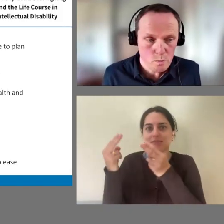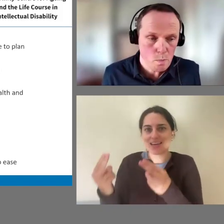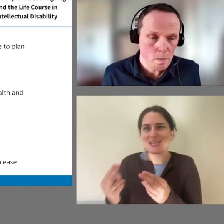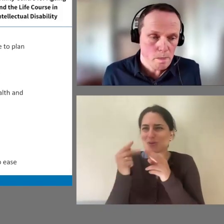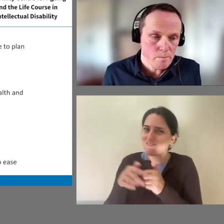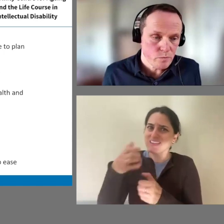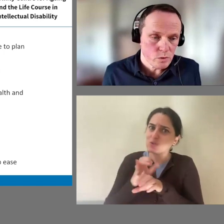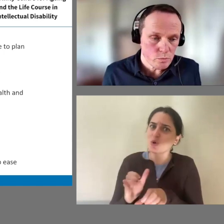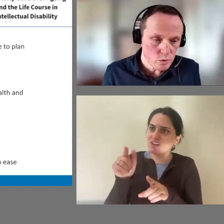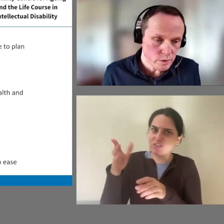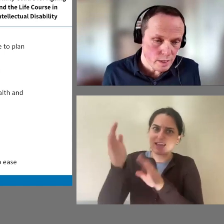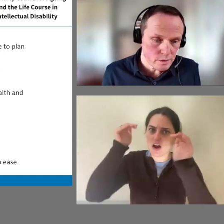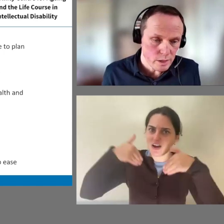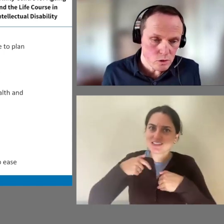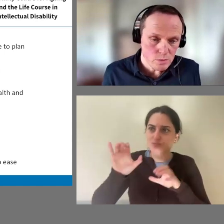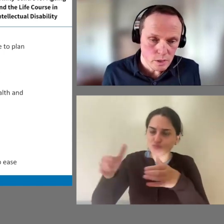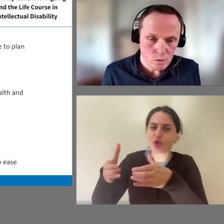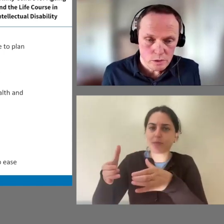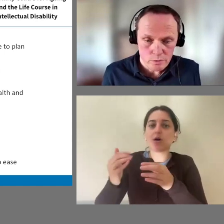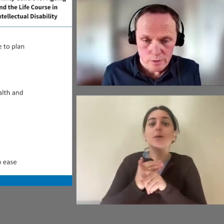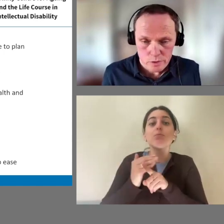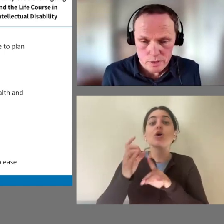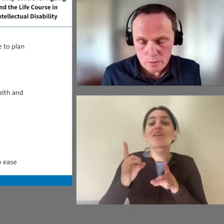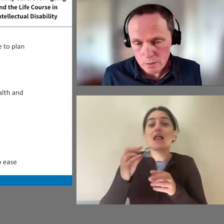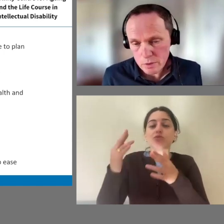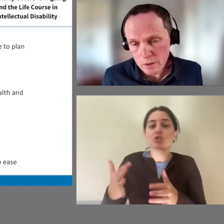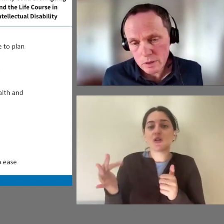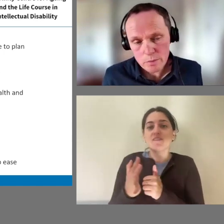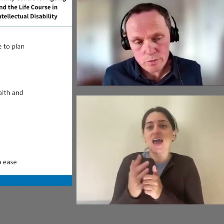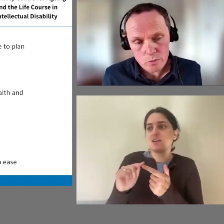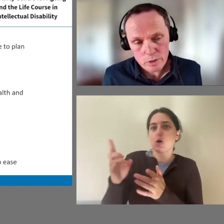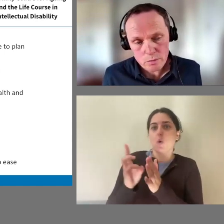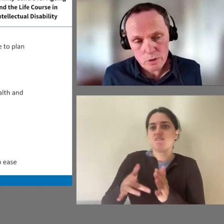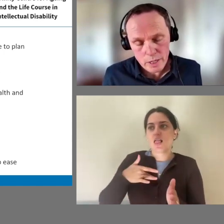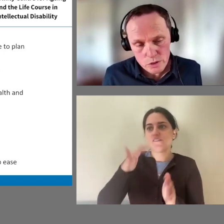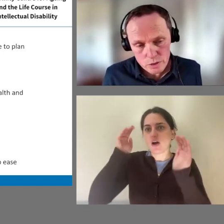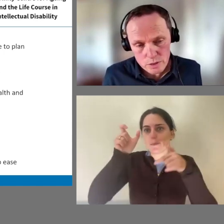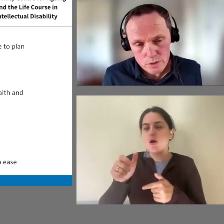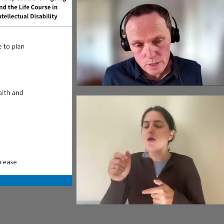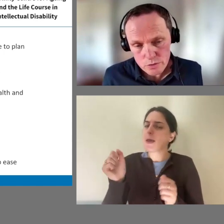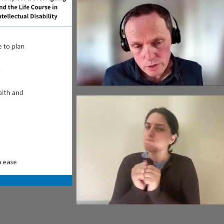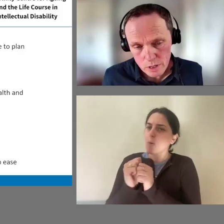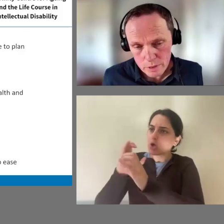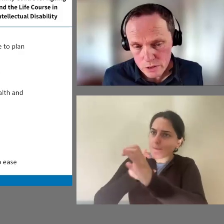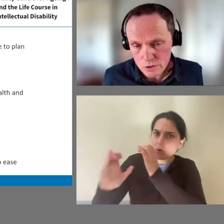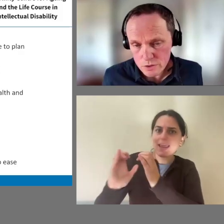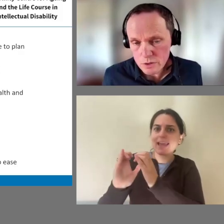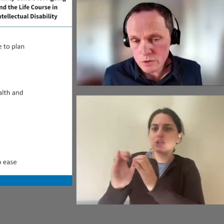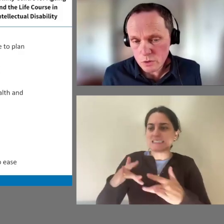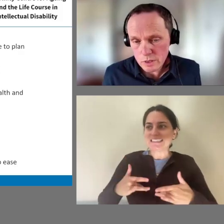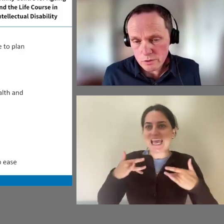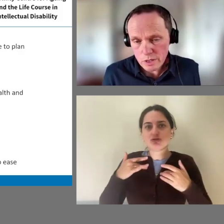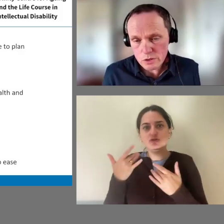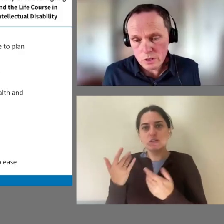population. To improve the health outcomes and quality of life for autistic people, appropriate communication, sensory